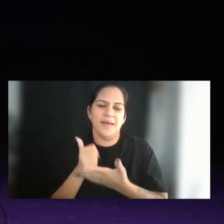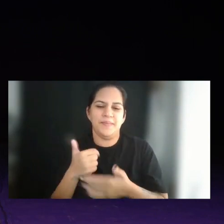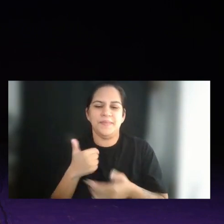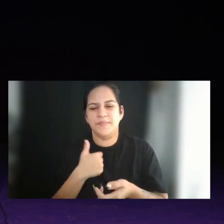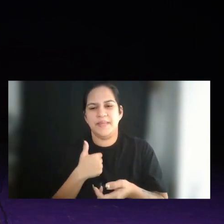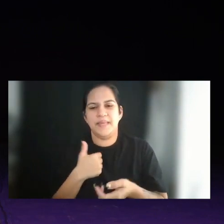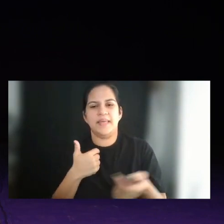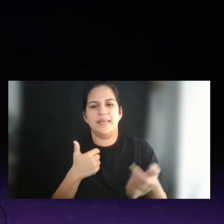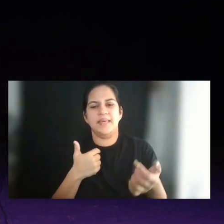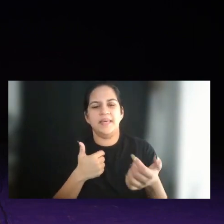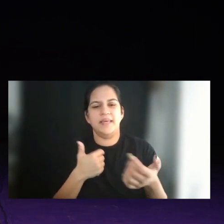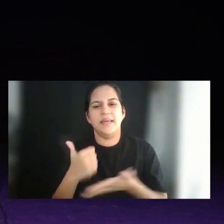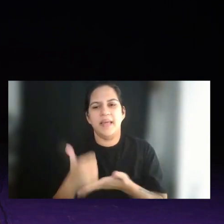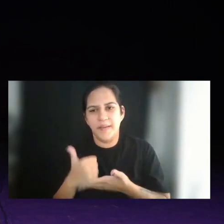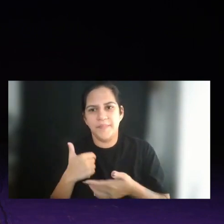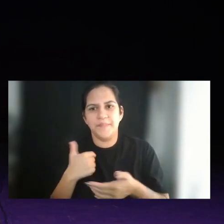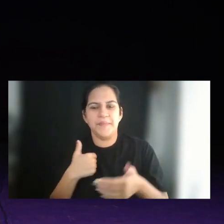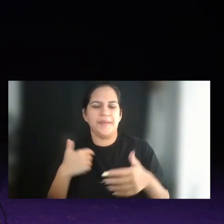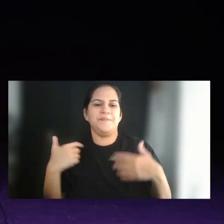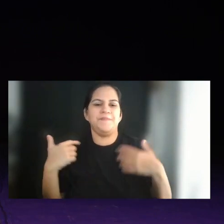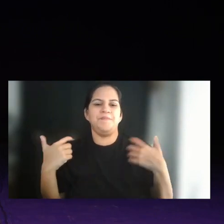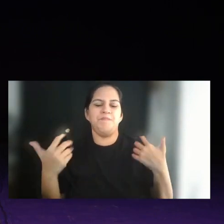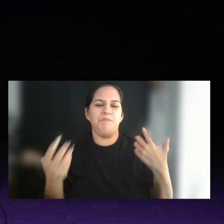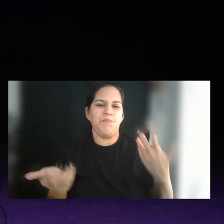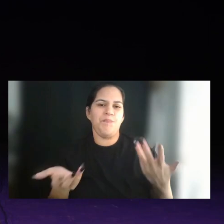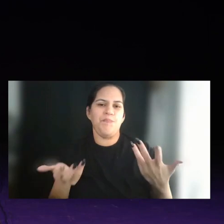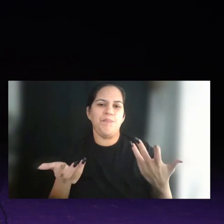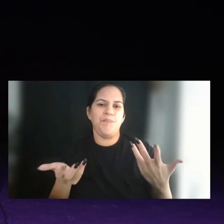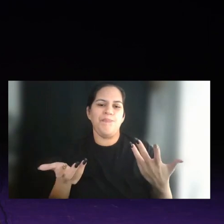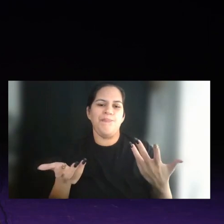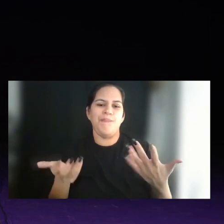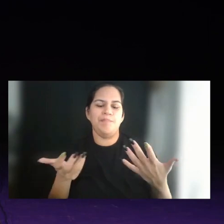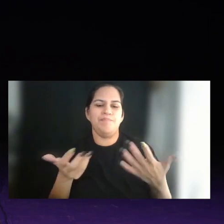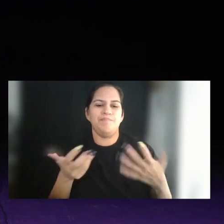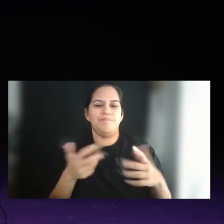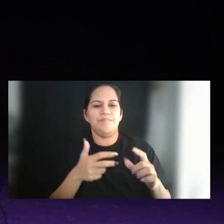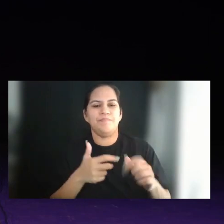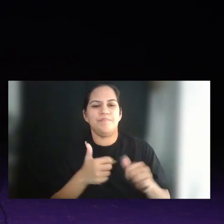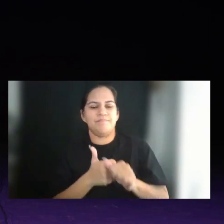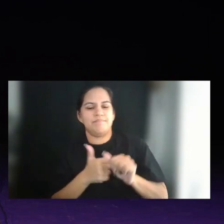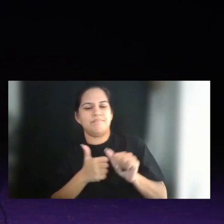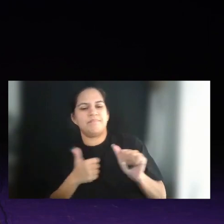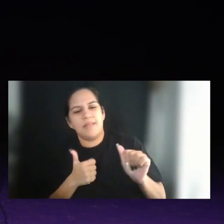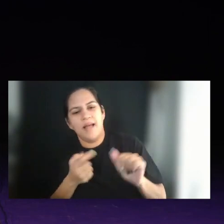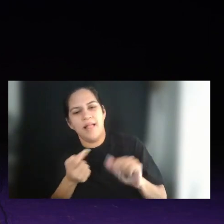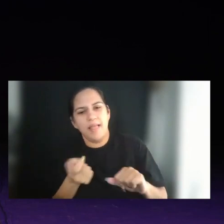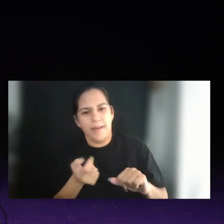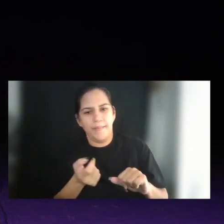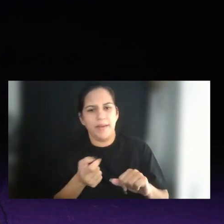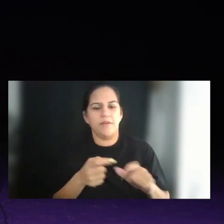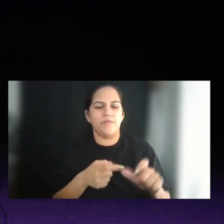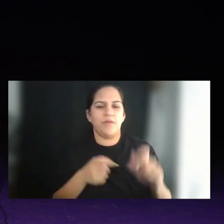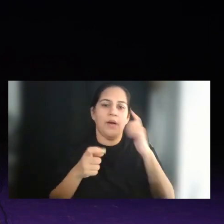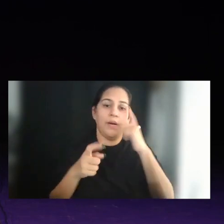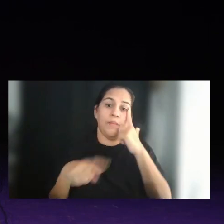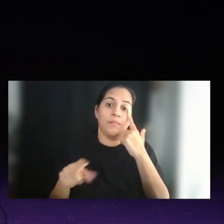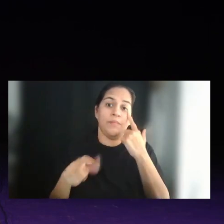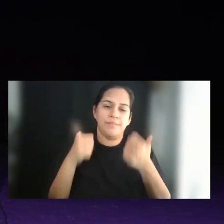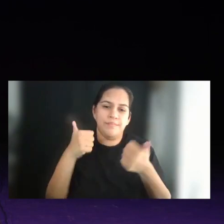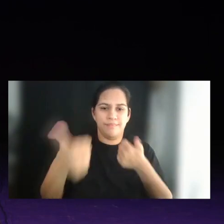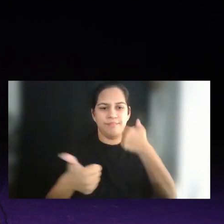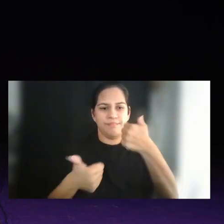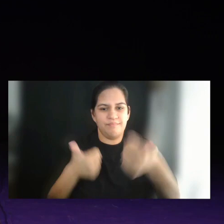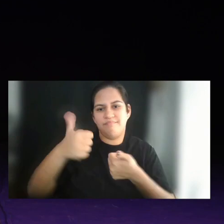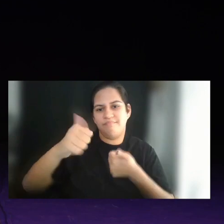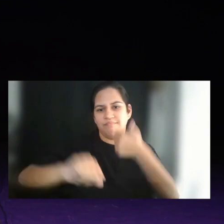It's helped me step away a little bit away from the thumbs up, thumbs down concept